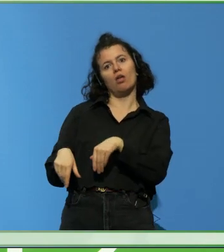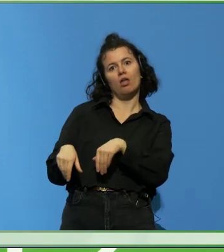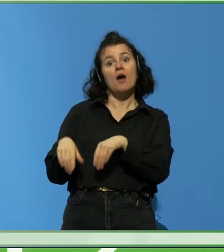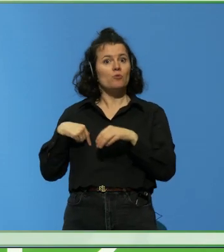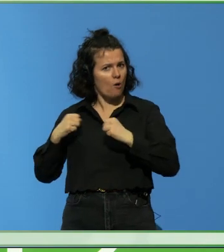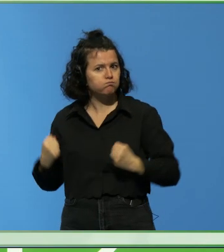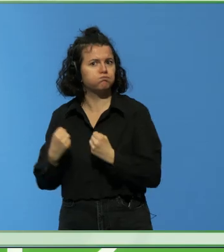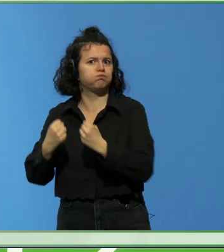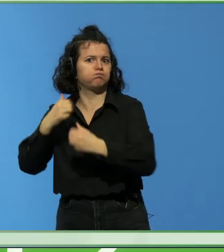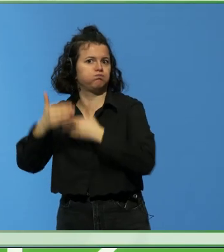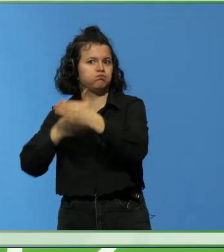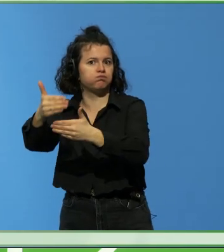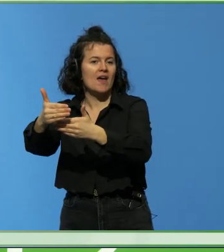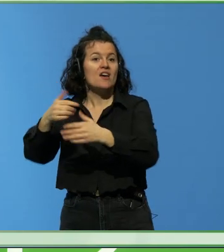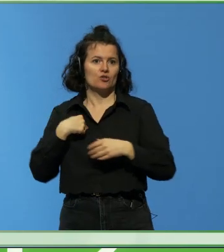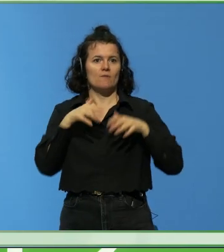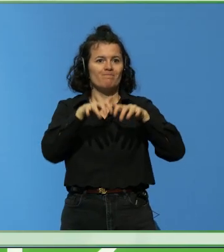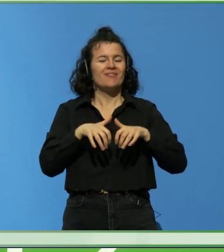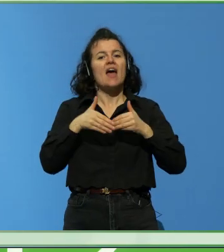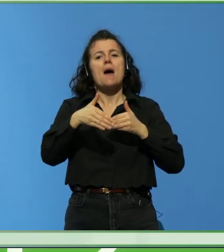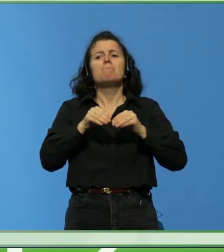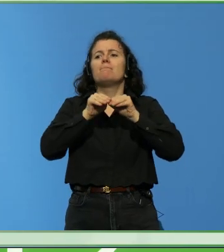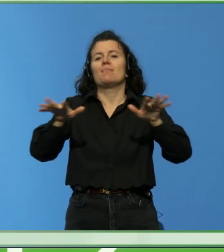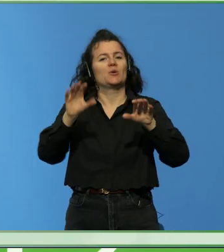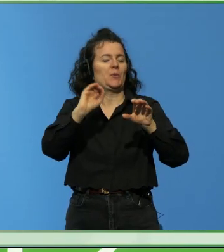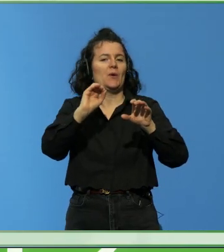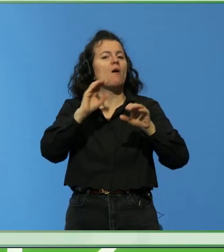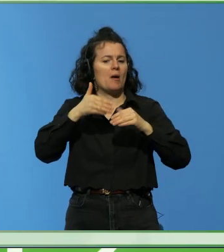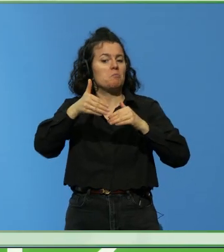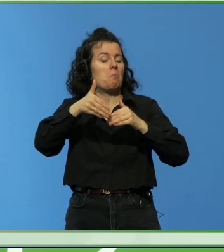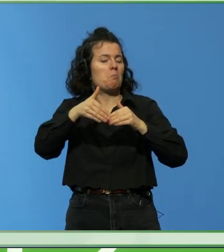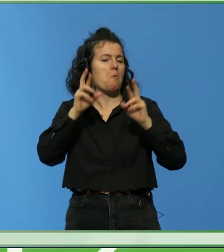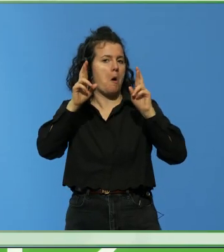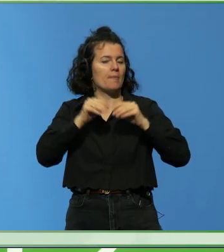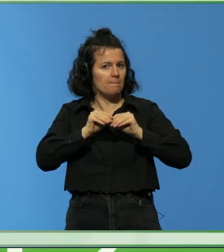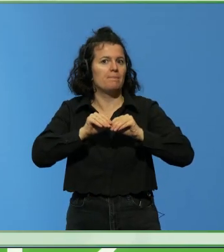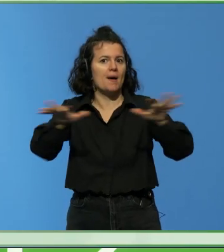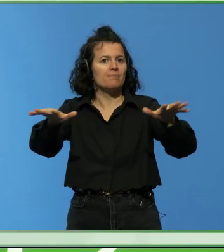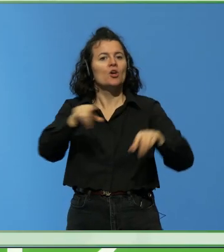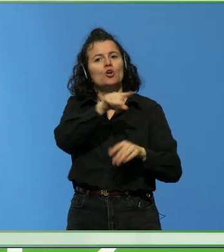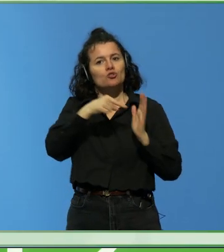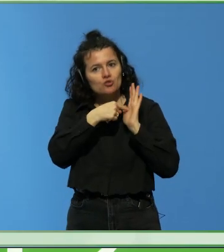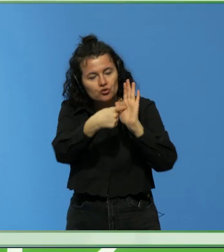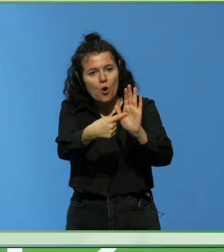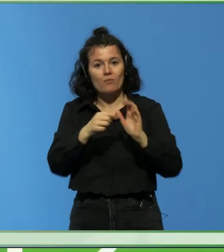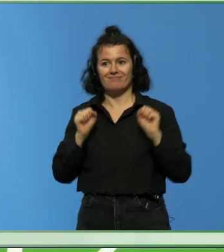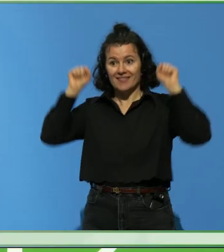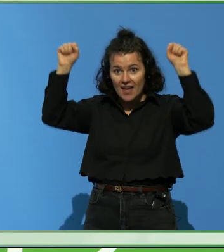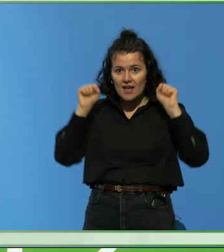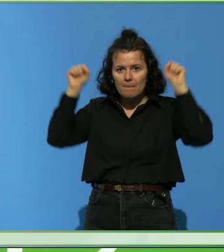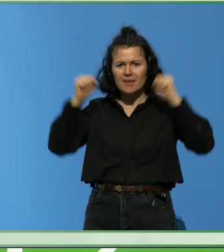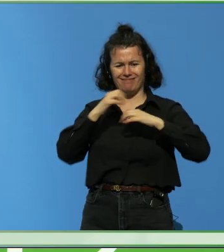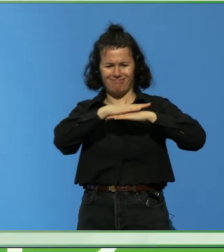active, both in terms of sports activity, fitness, and physiotherapy, and to stay included through all